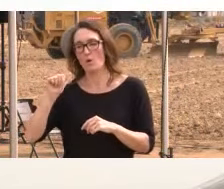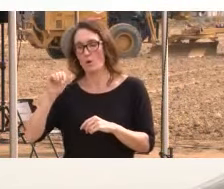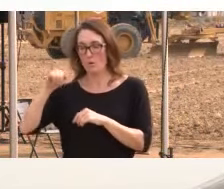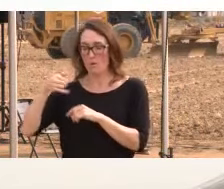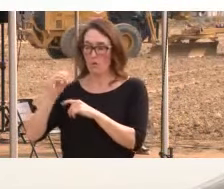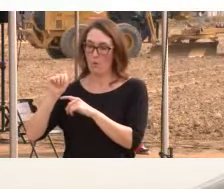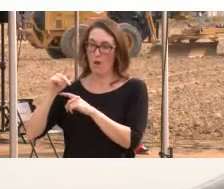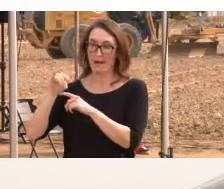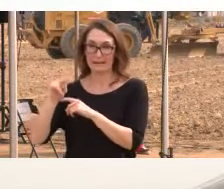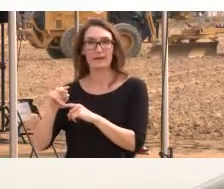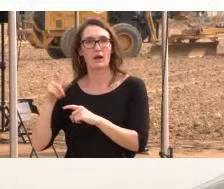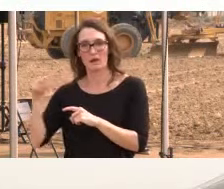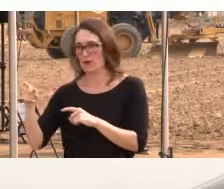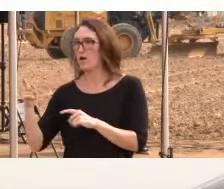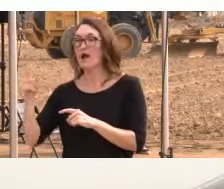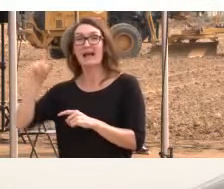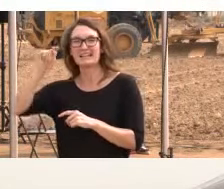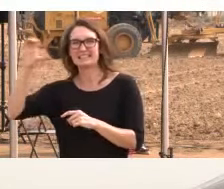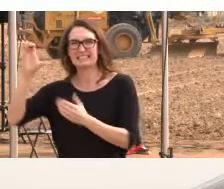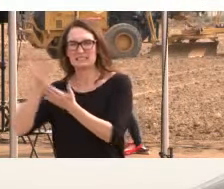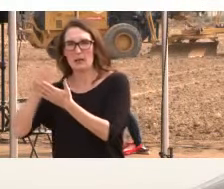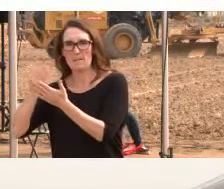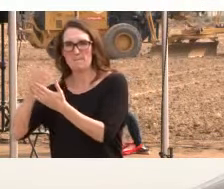millions of dollars of TCC funds.